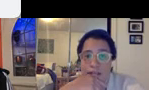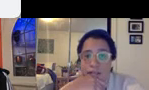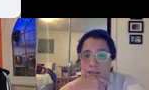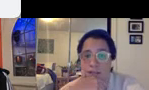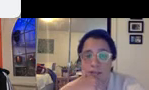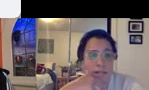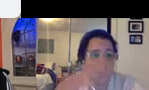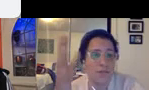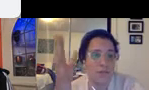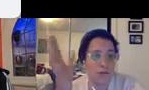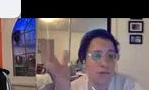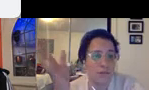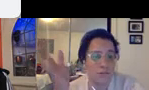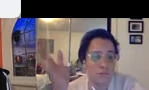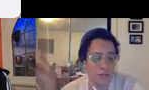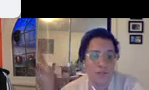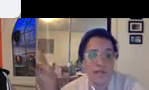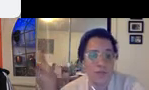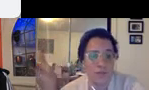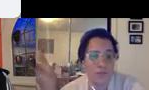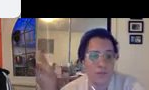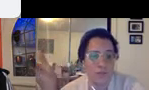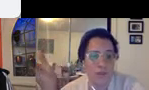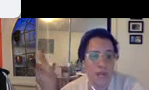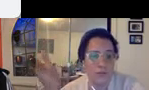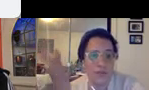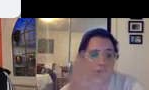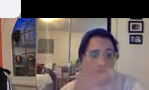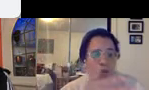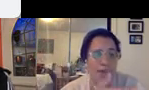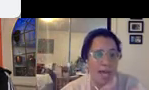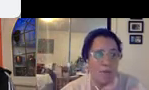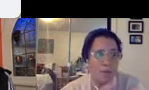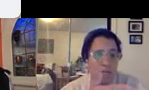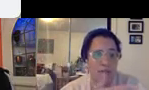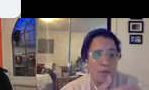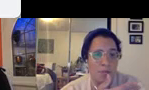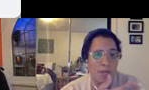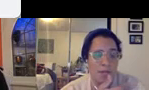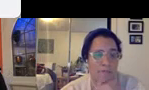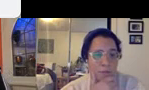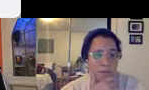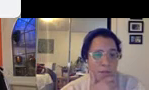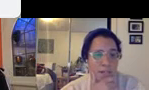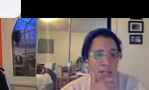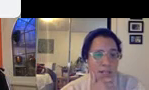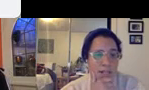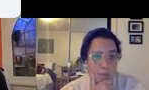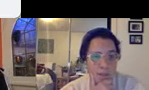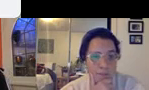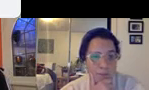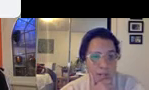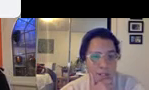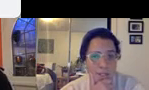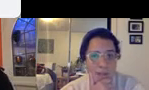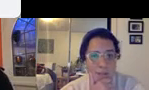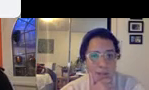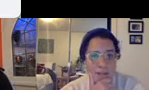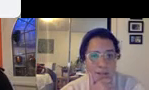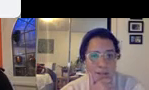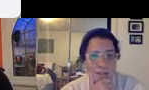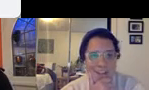So obviously, and so yes, how do we feel about that? Or do I need to repeat myself in what I just said? Because what